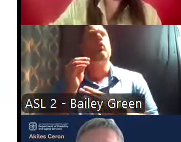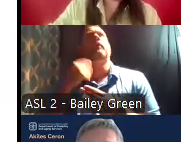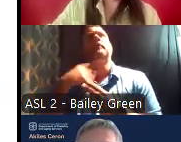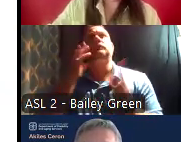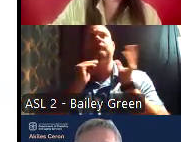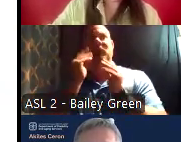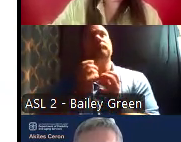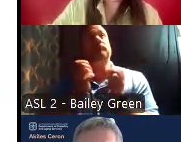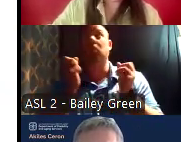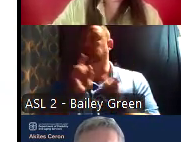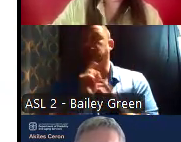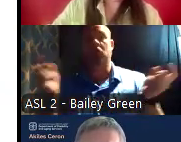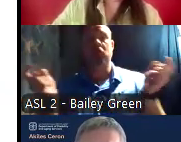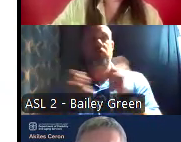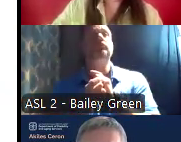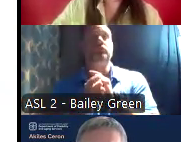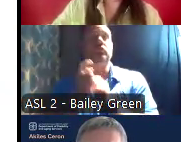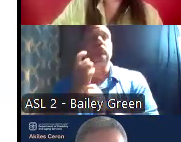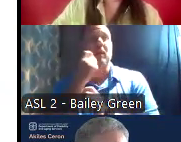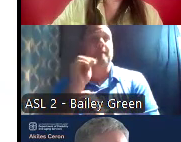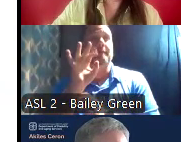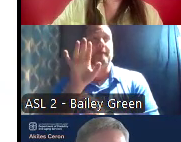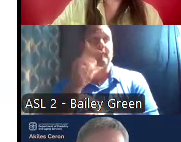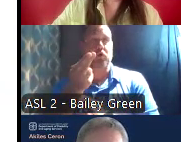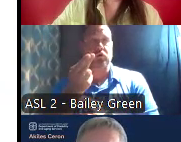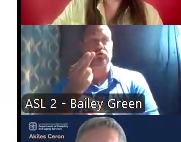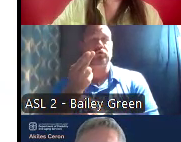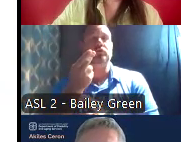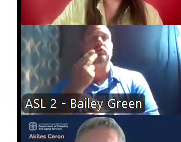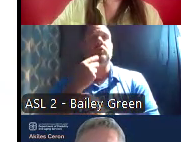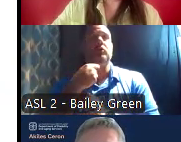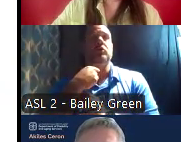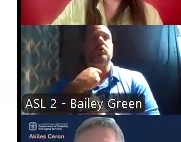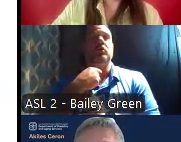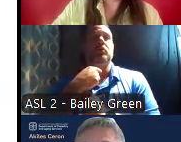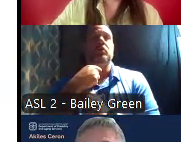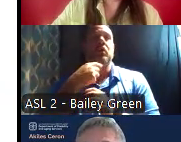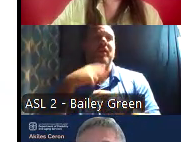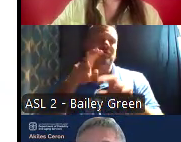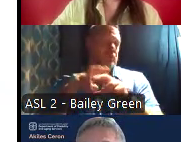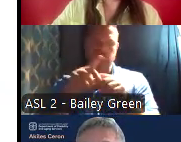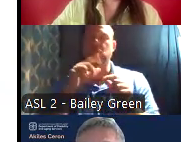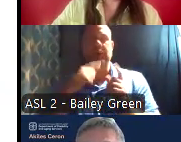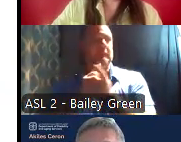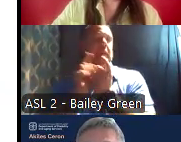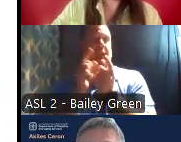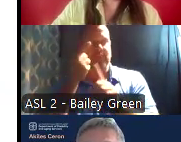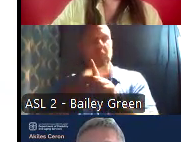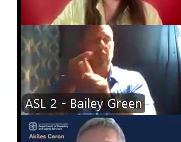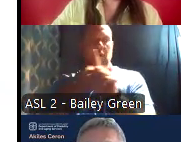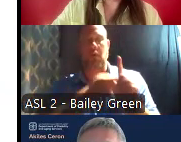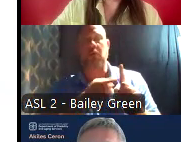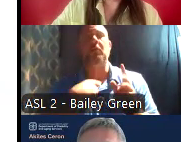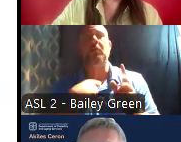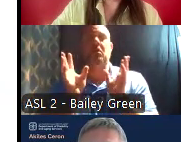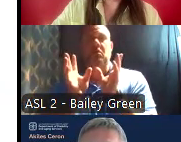lot of change. So in March, our chairs the chairs do meet every month, but our